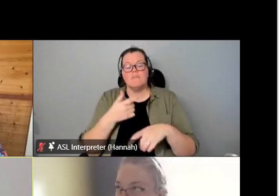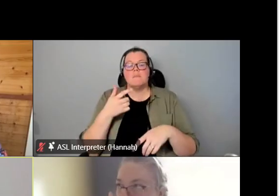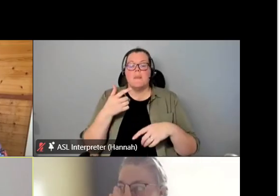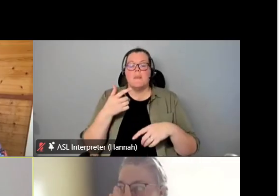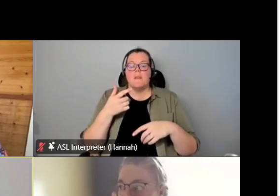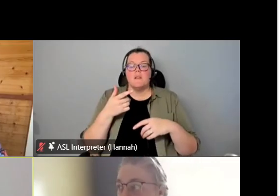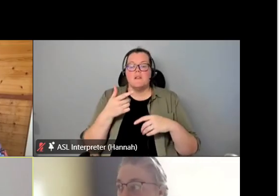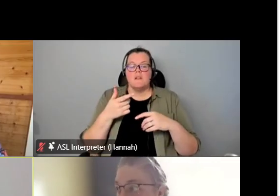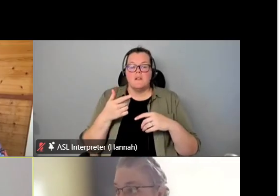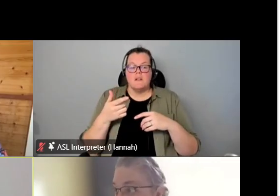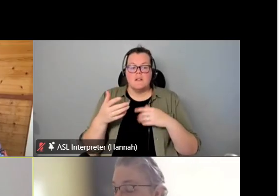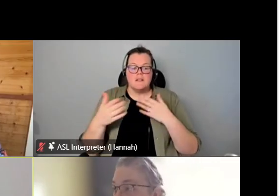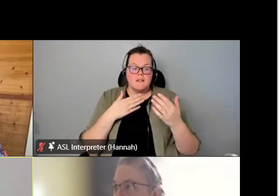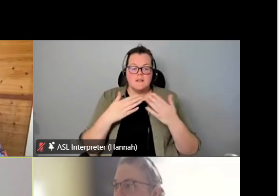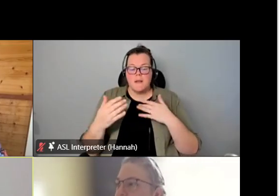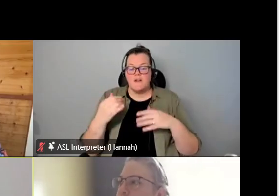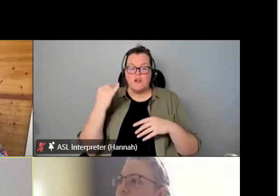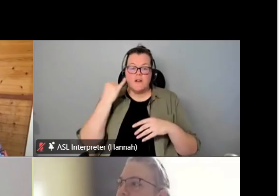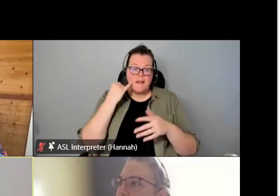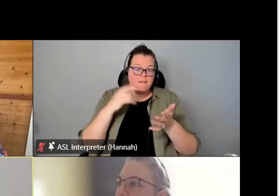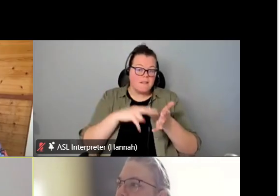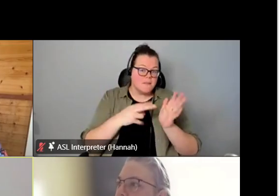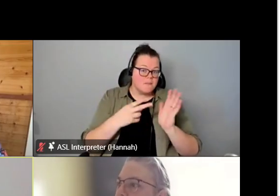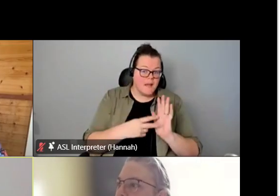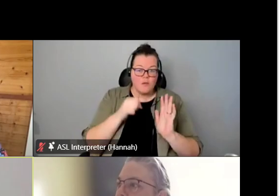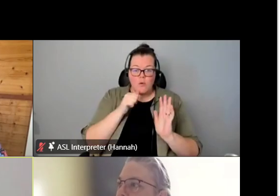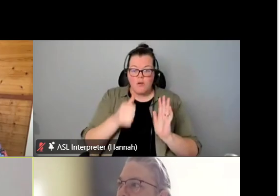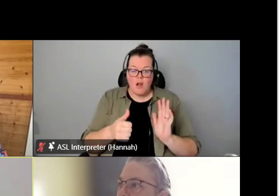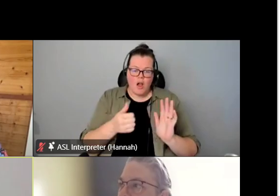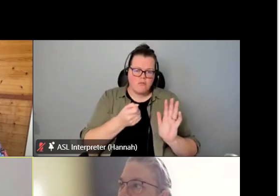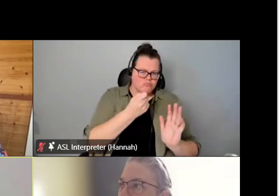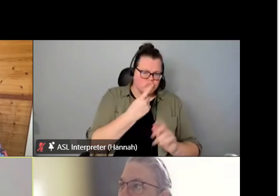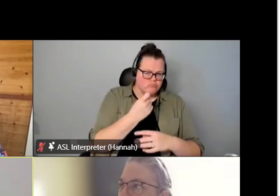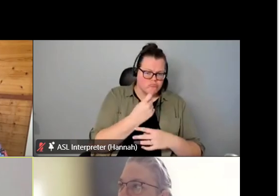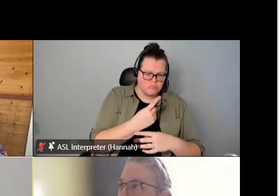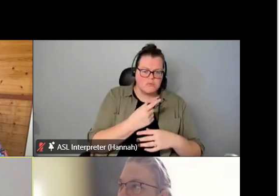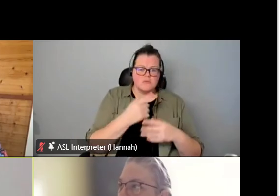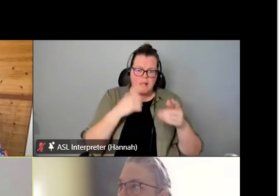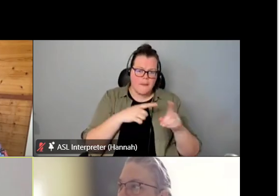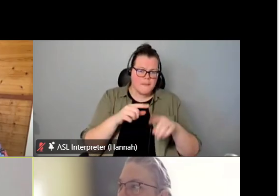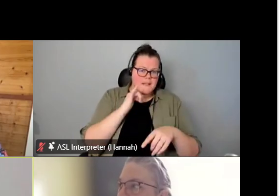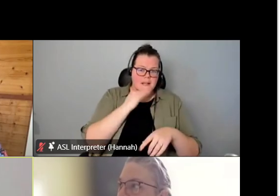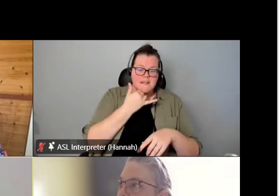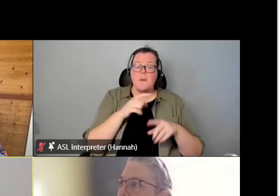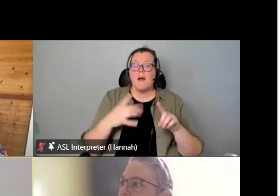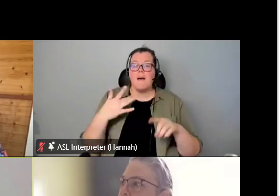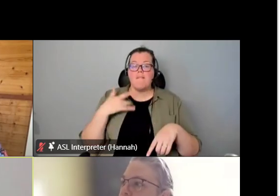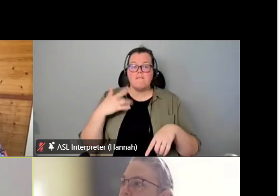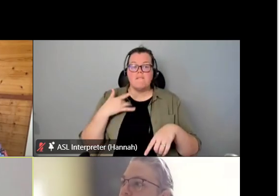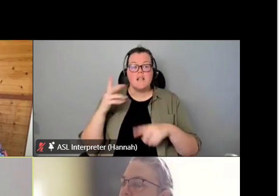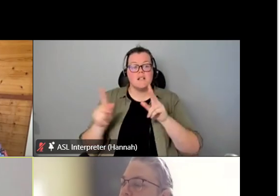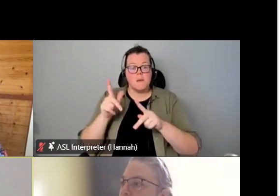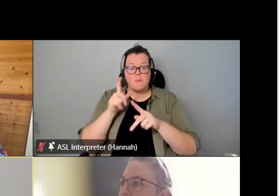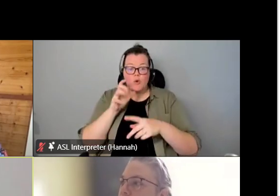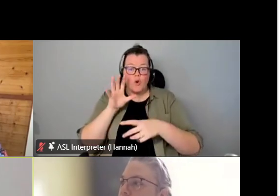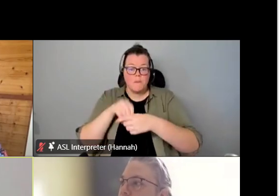it's not meant, which is valid, it happens accidentally. I think it gives a feeling to people who are participating